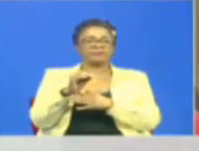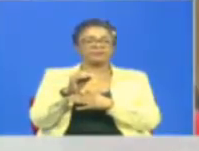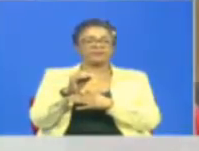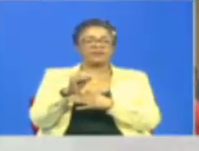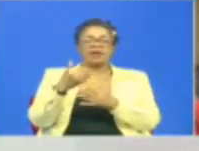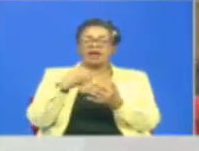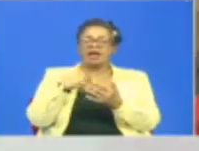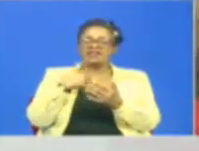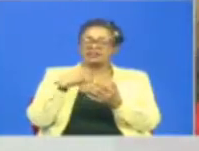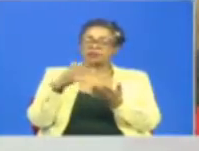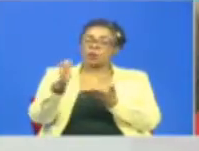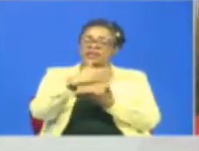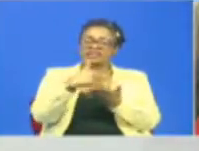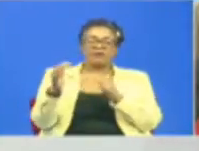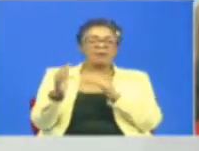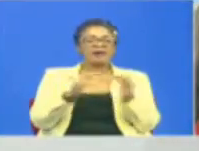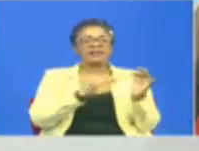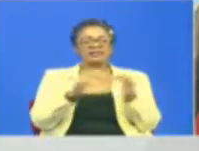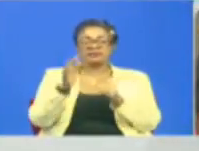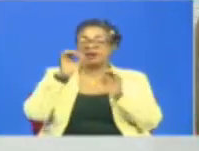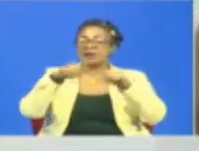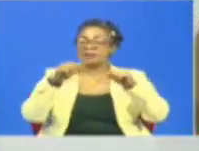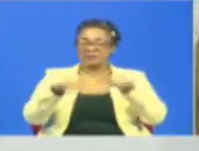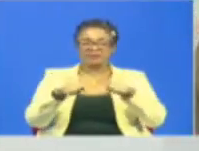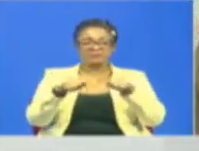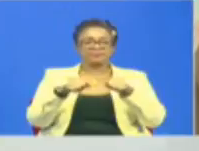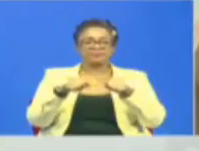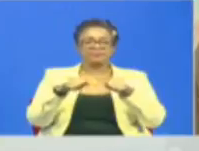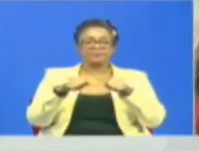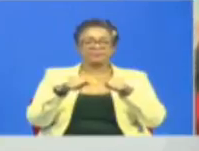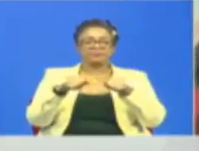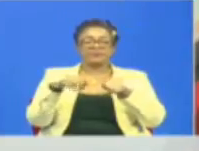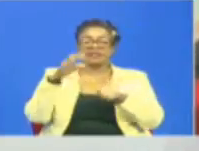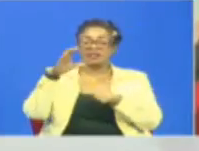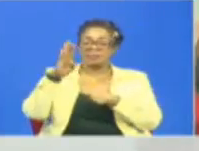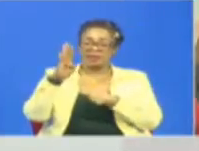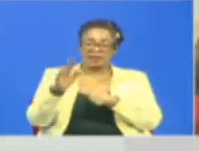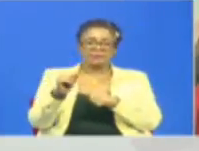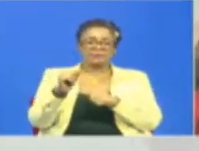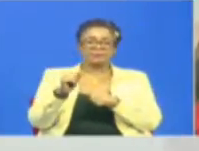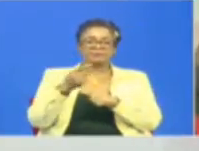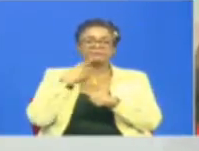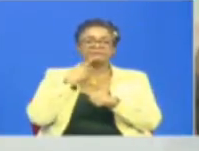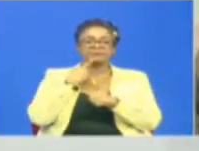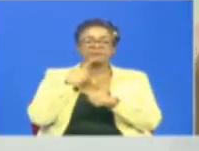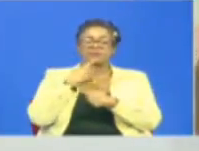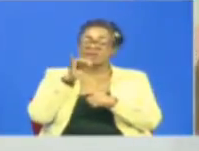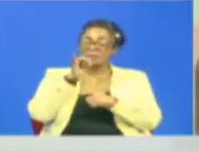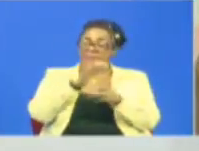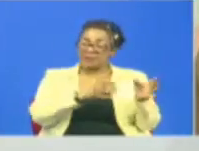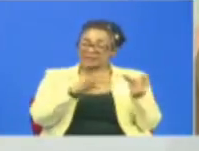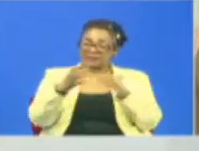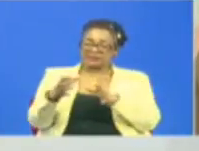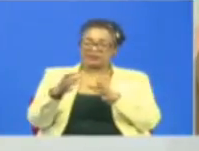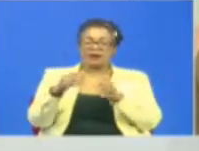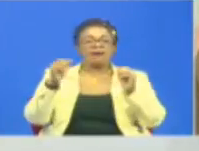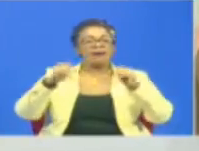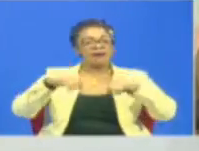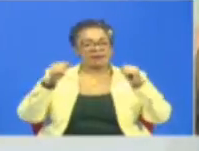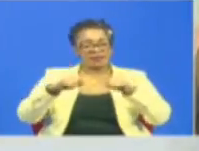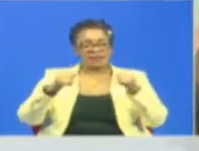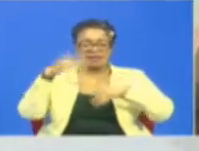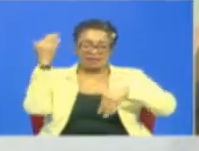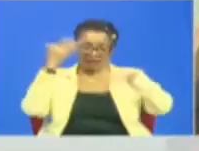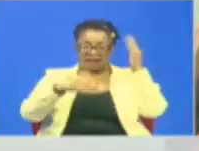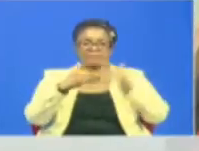bargaining agreement, and I quote, states very clearly that parties agree that career progression in